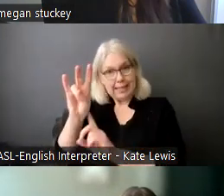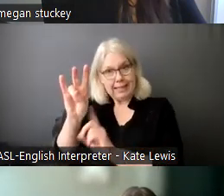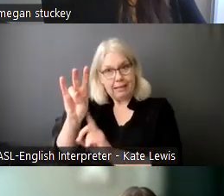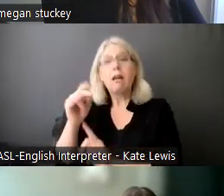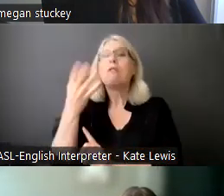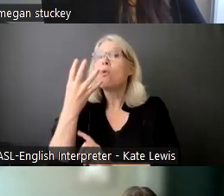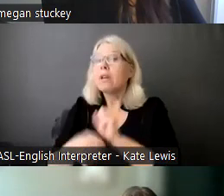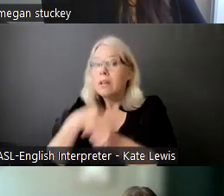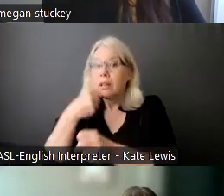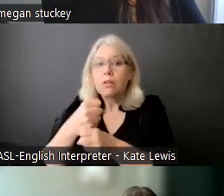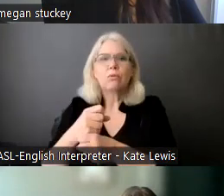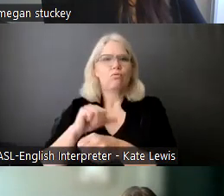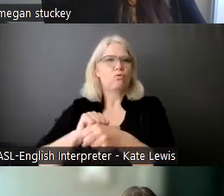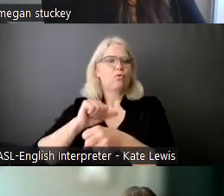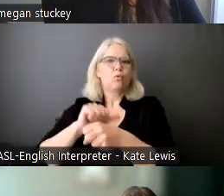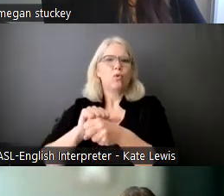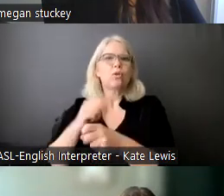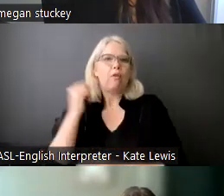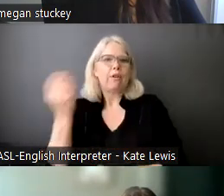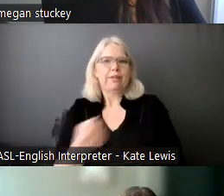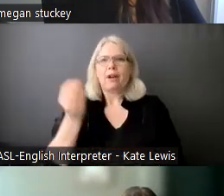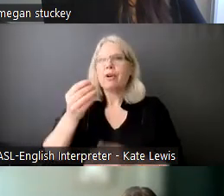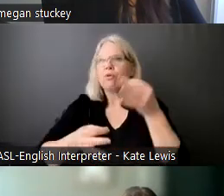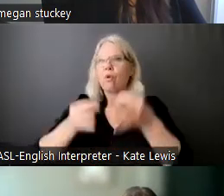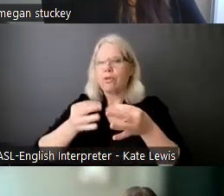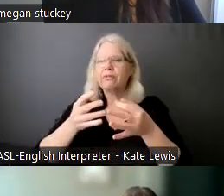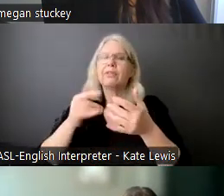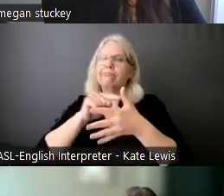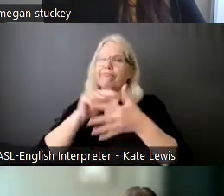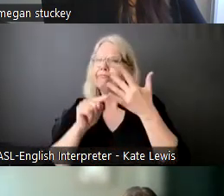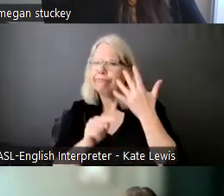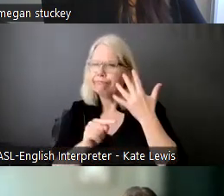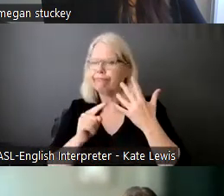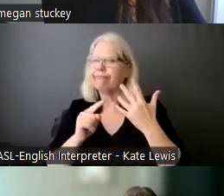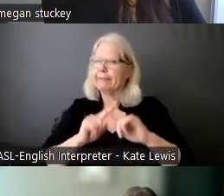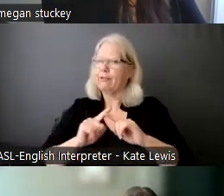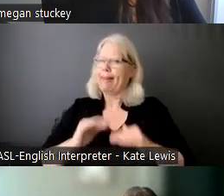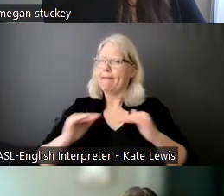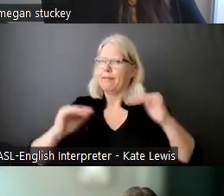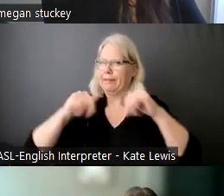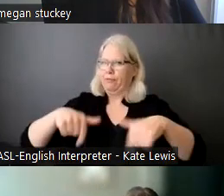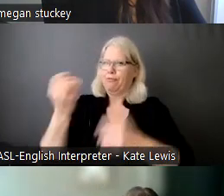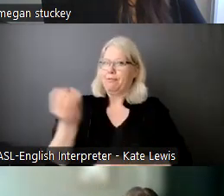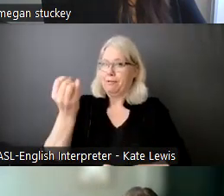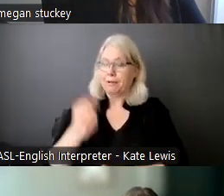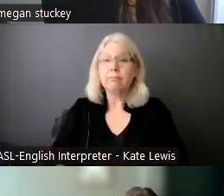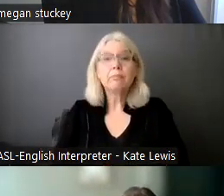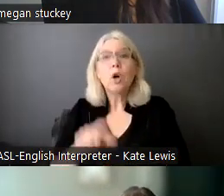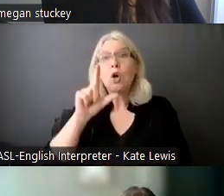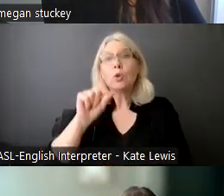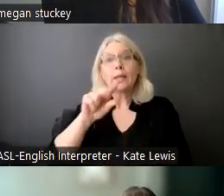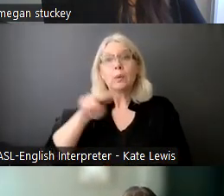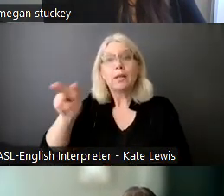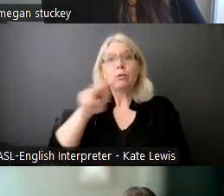Justice, Superior Court of Justice, and the Court of Appeal. In 2022, she transitioned into elder